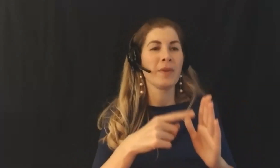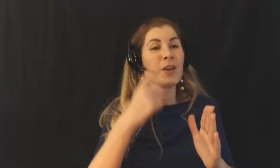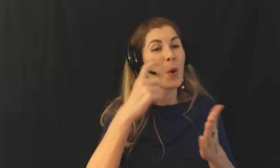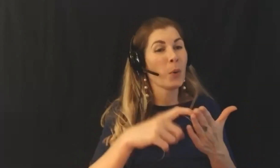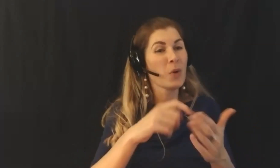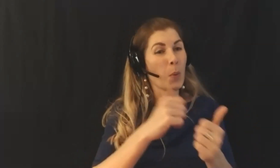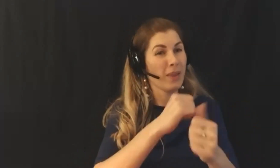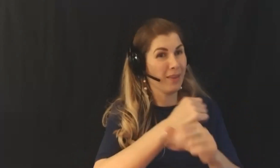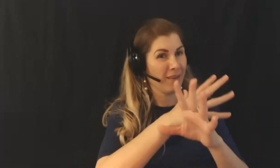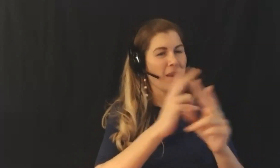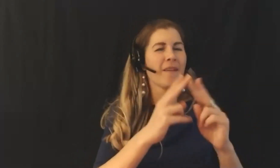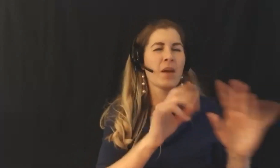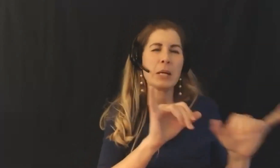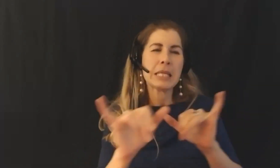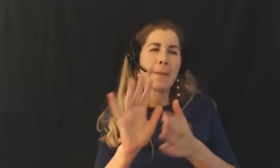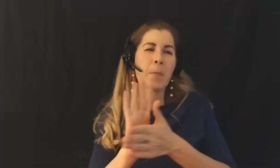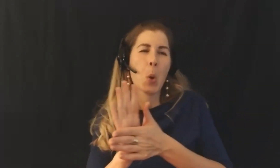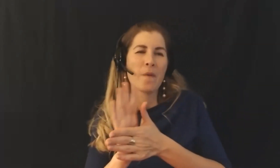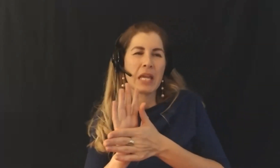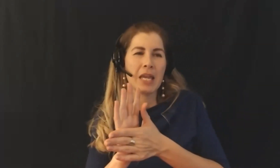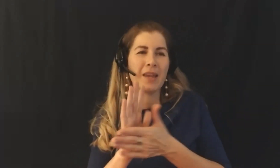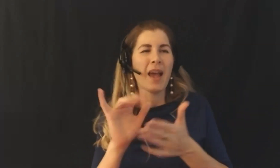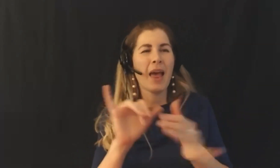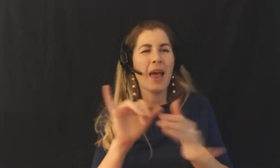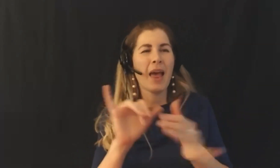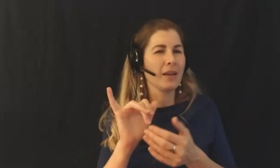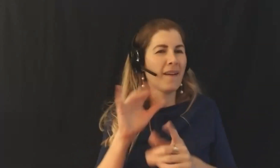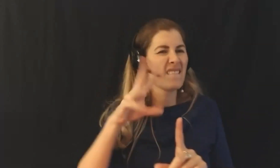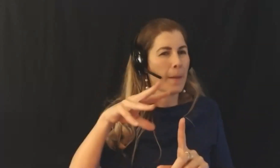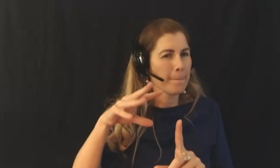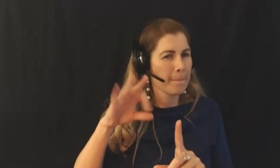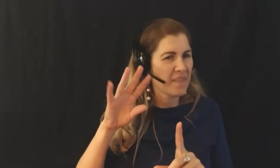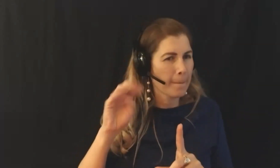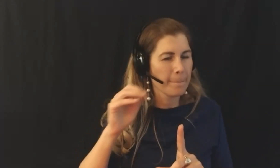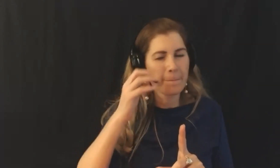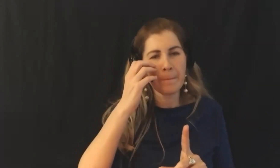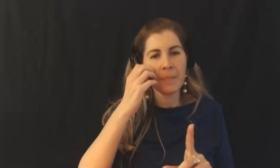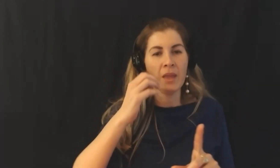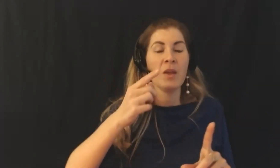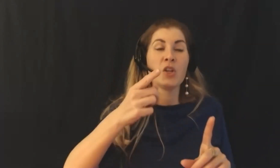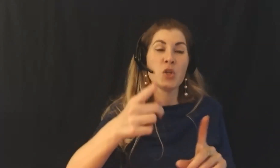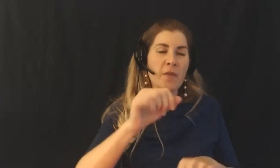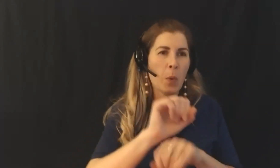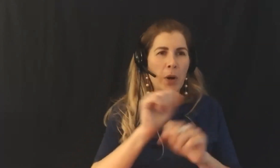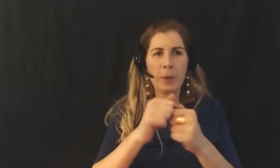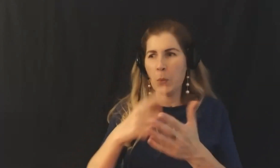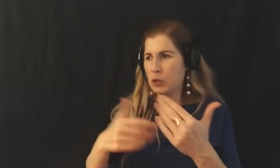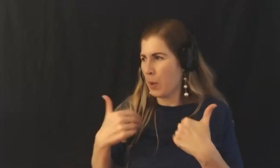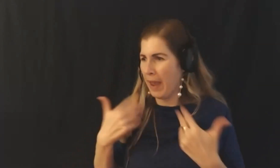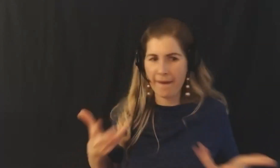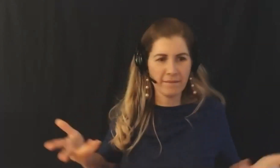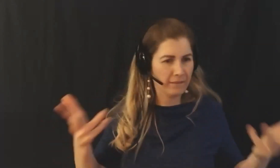theater is it's very much like a movie or a film. And you kind of have to work with your surroundings. How can you incorporate